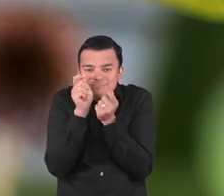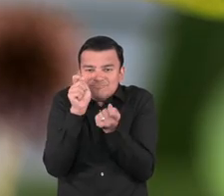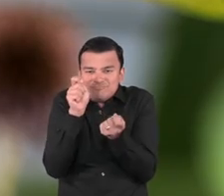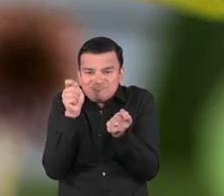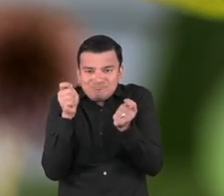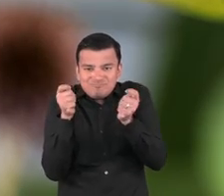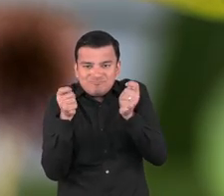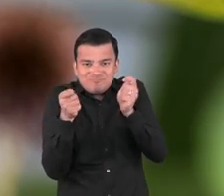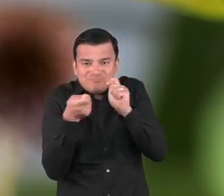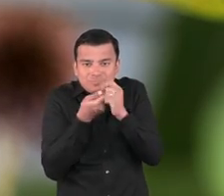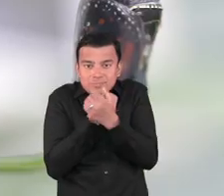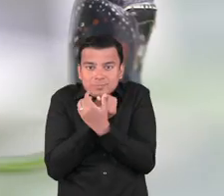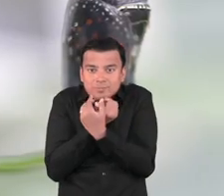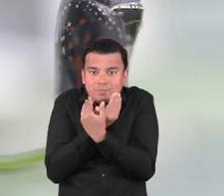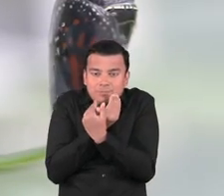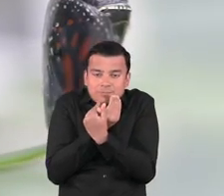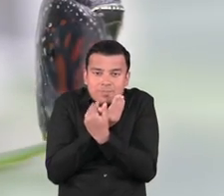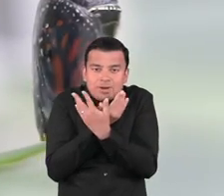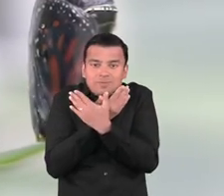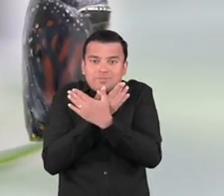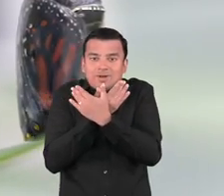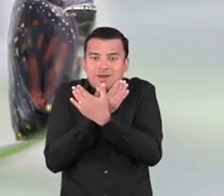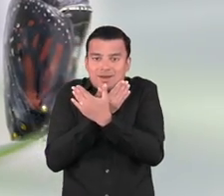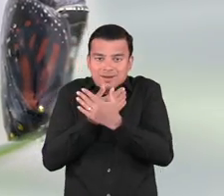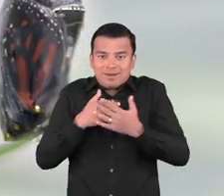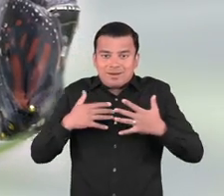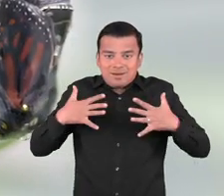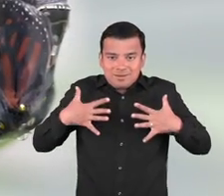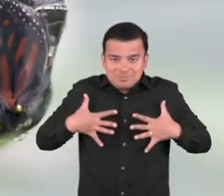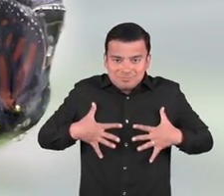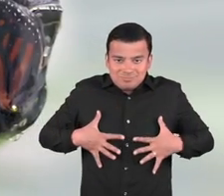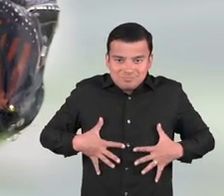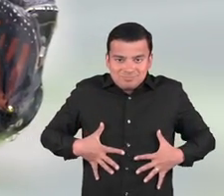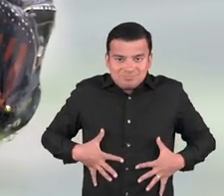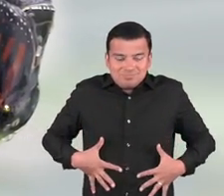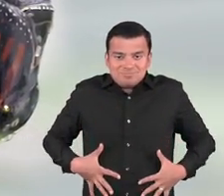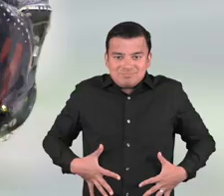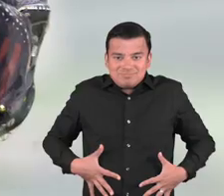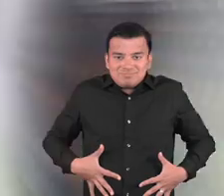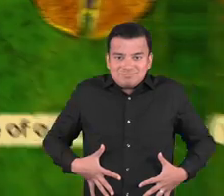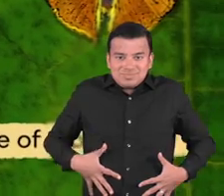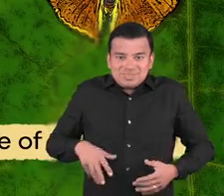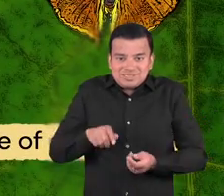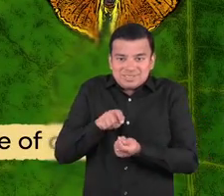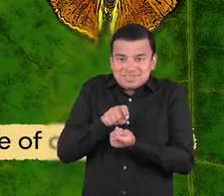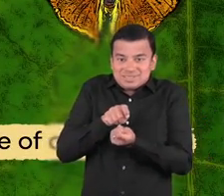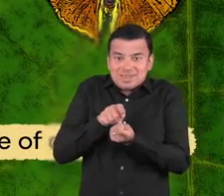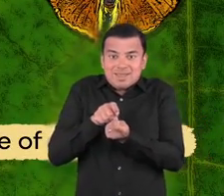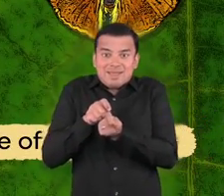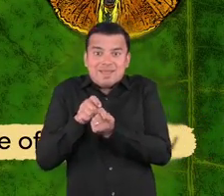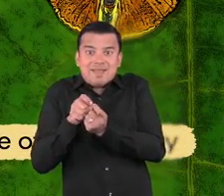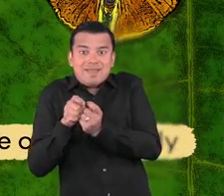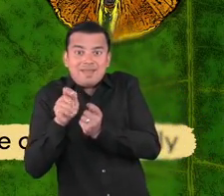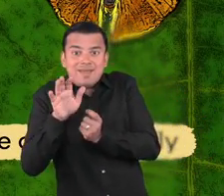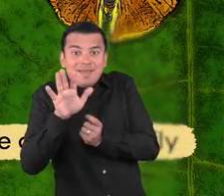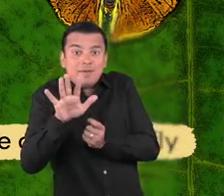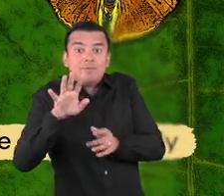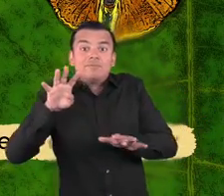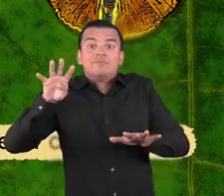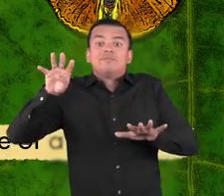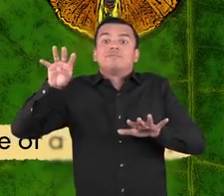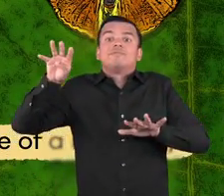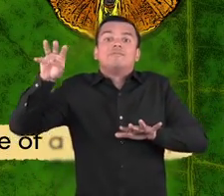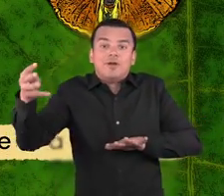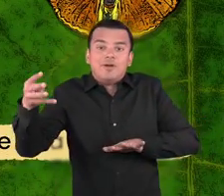and butterfly parts start to form. During the fourth stage, the chrysalis opens to